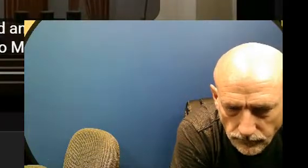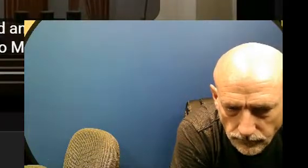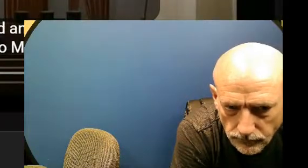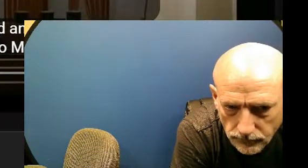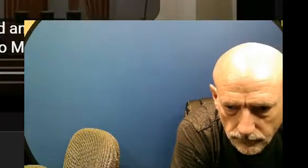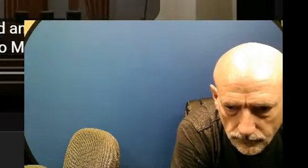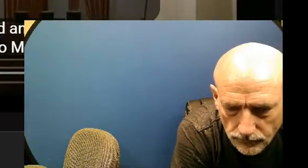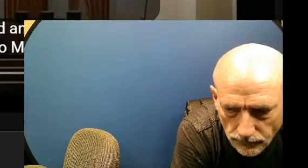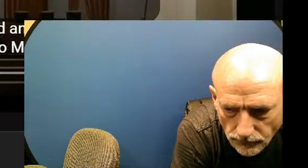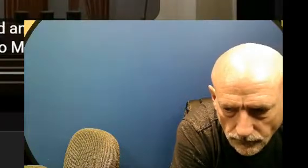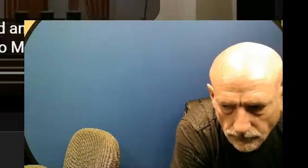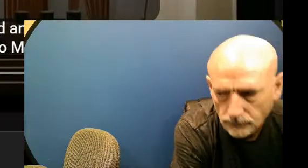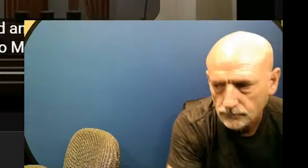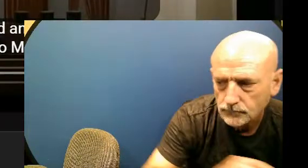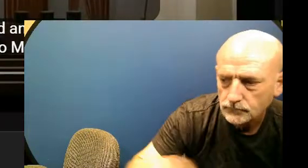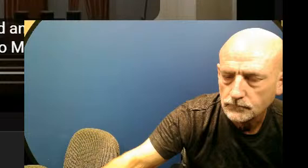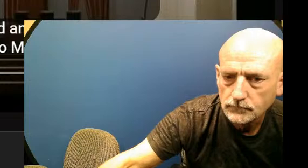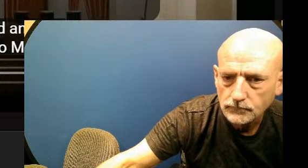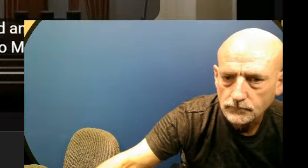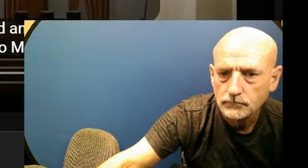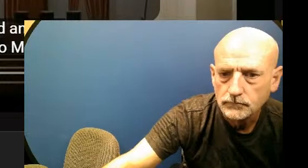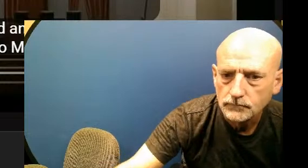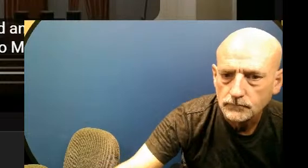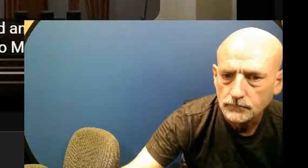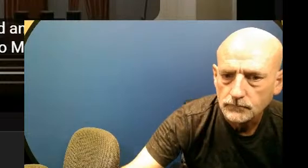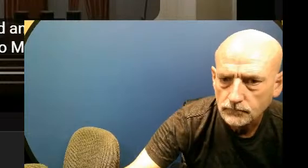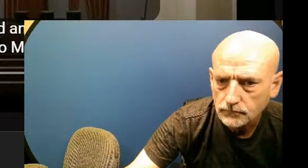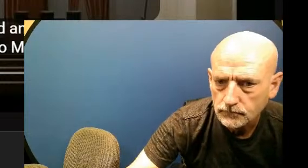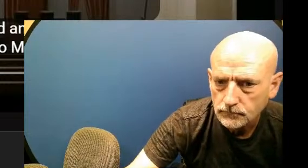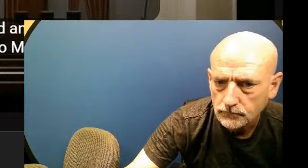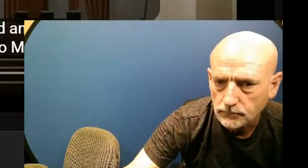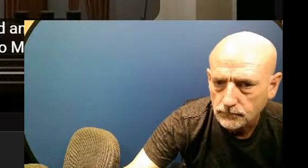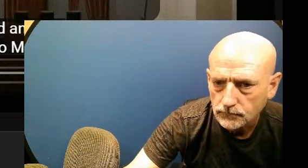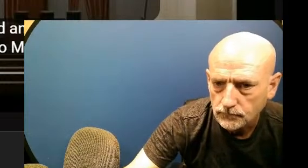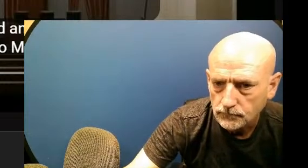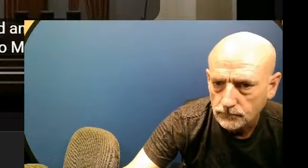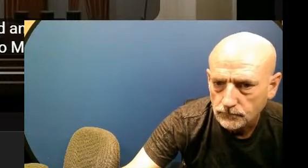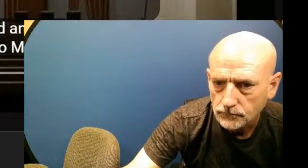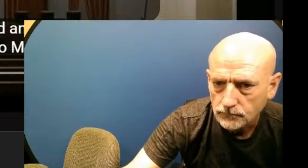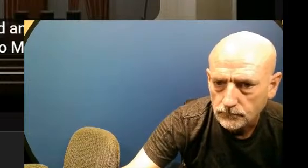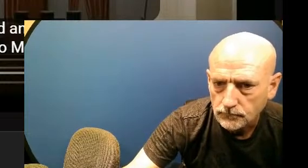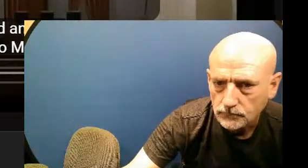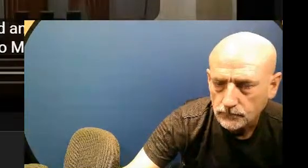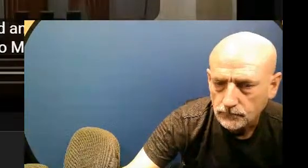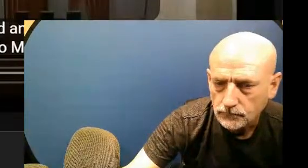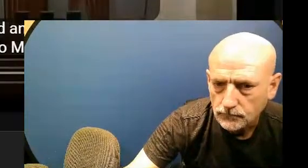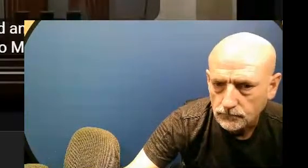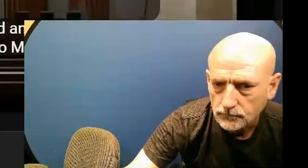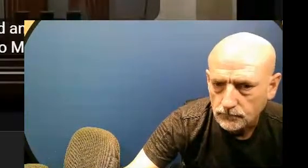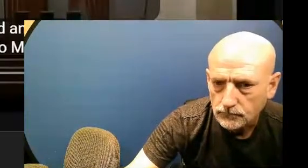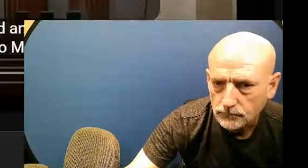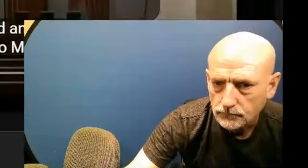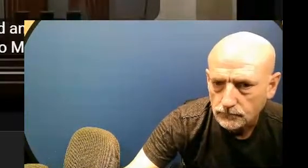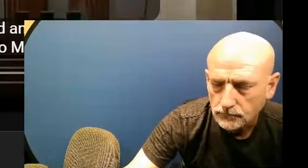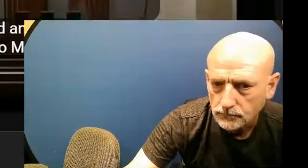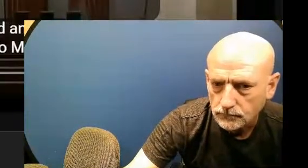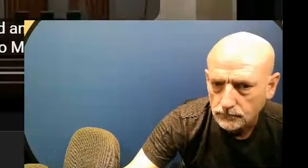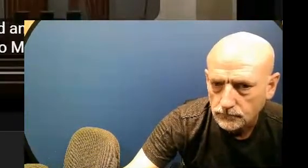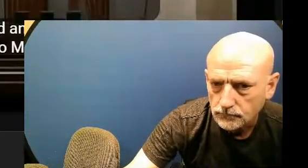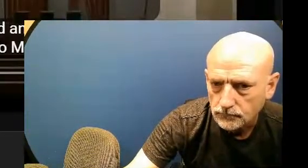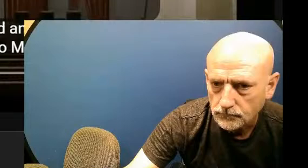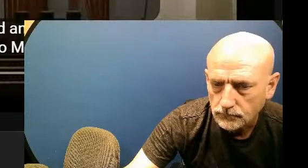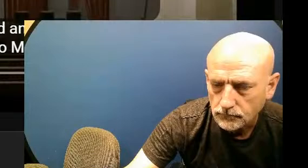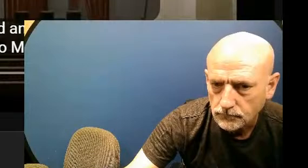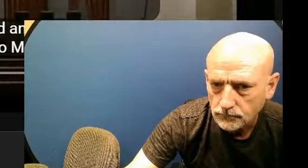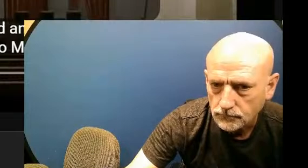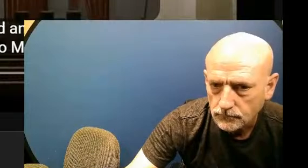to engage in. They have to engage in a different kind of speech, the speech they don't want to engage in. That is a direct burden on